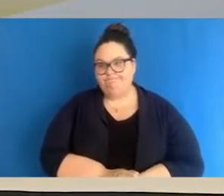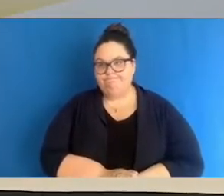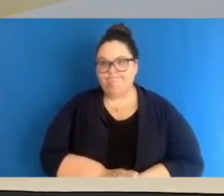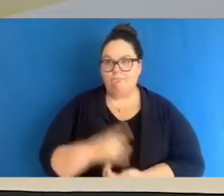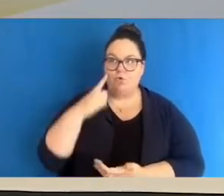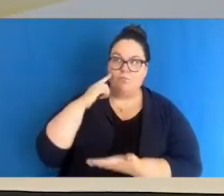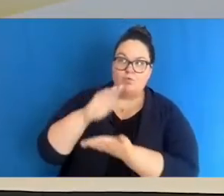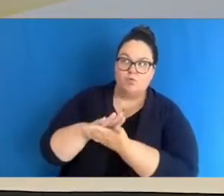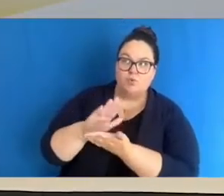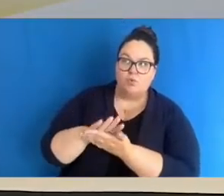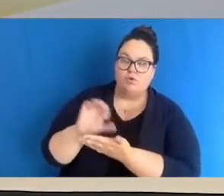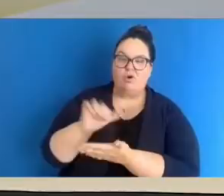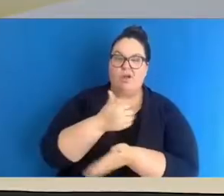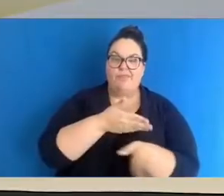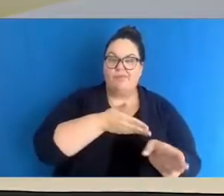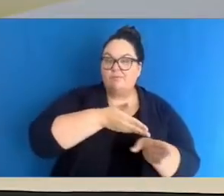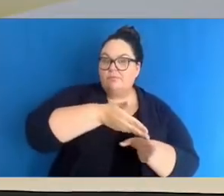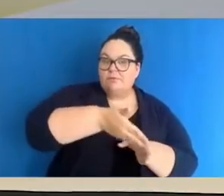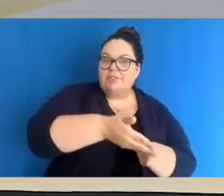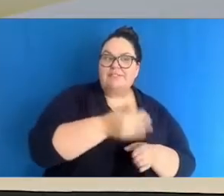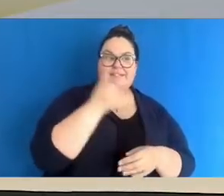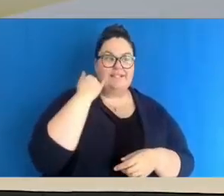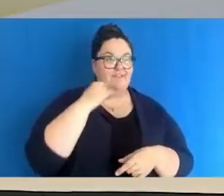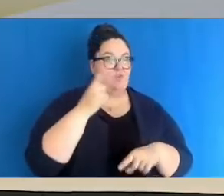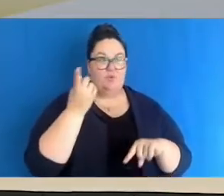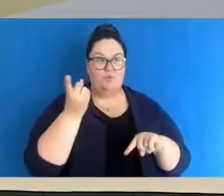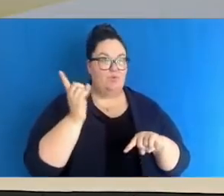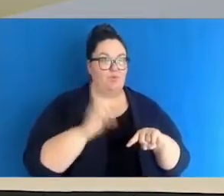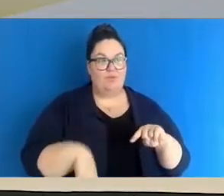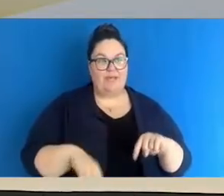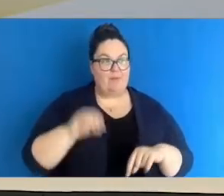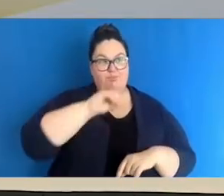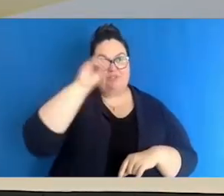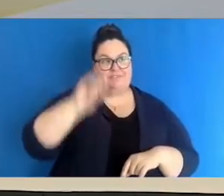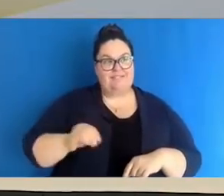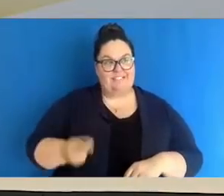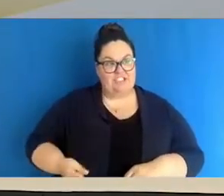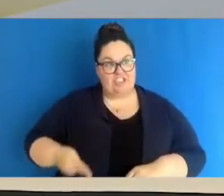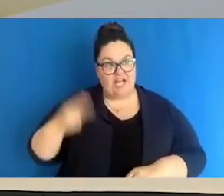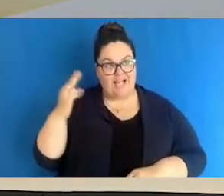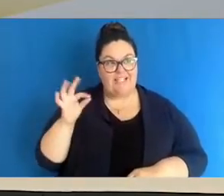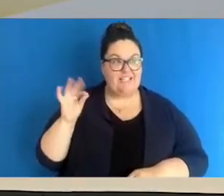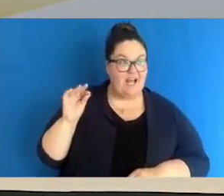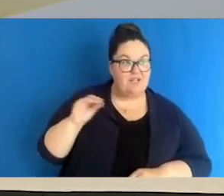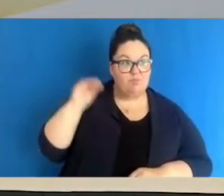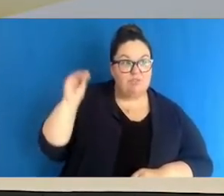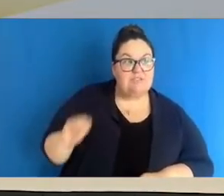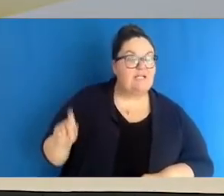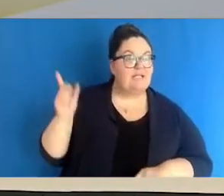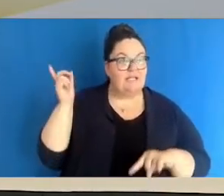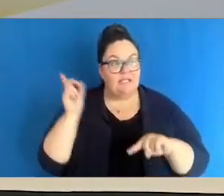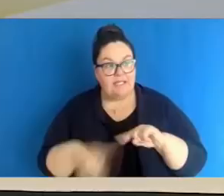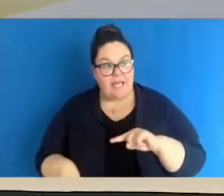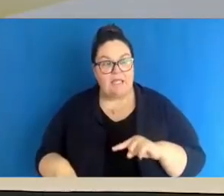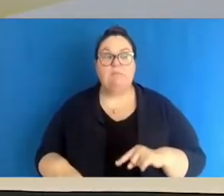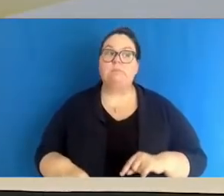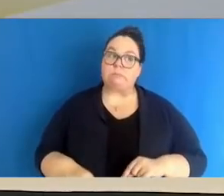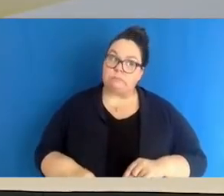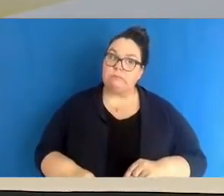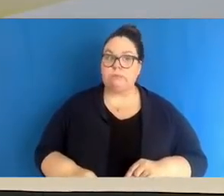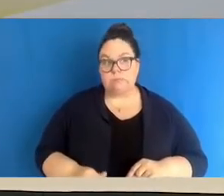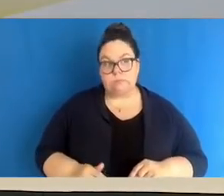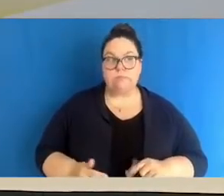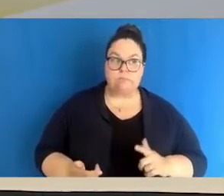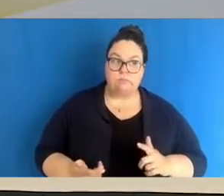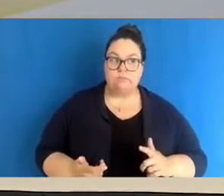other areas to look at if they are not able to achieve the vaccination rates that are required and important